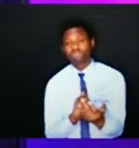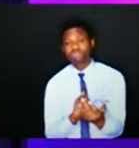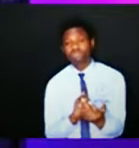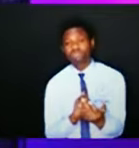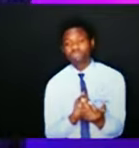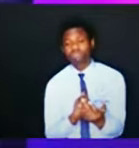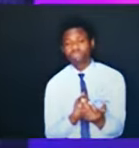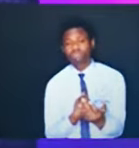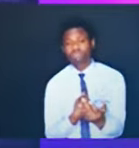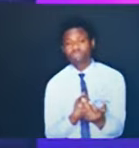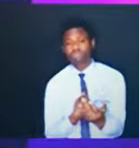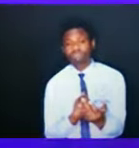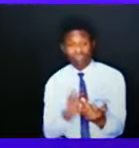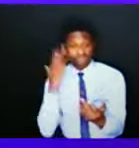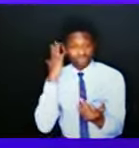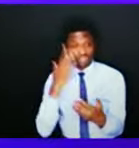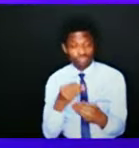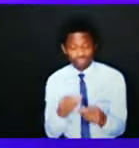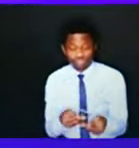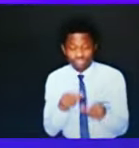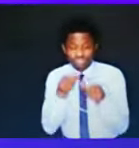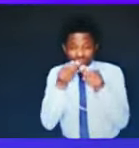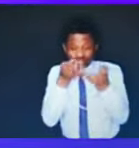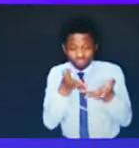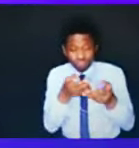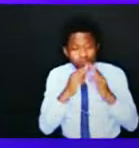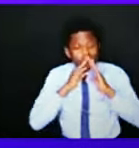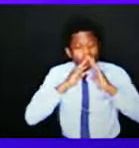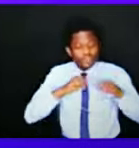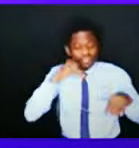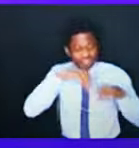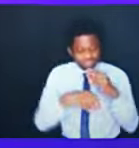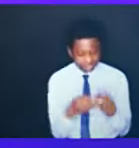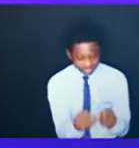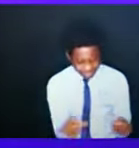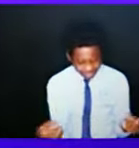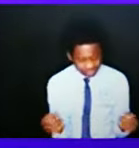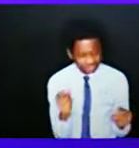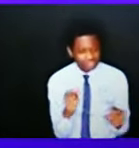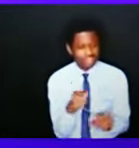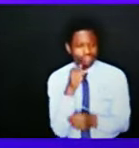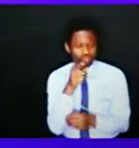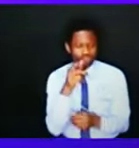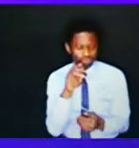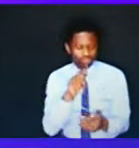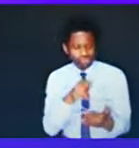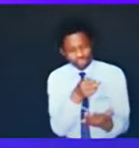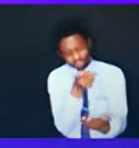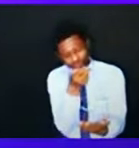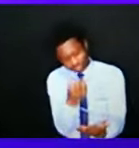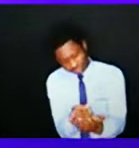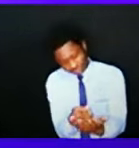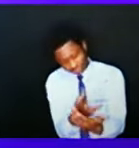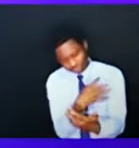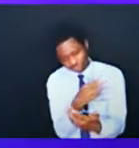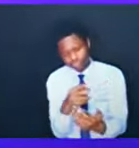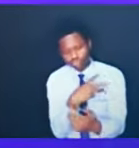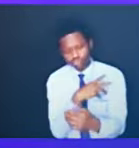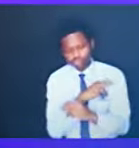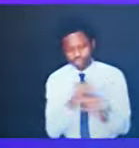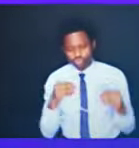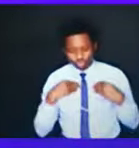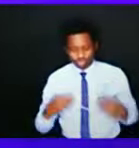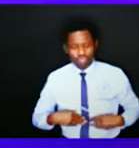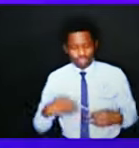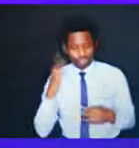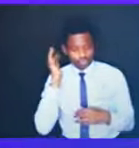nyina enya aba. I will grant peace in the land, and you lie down and no one will make